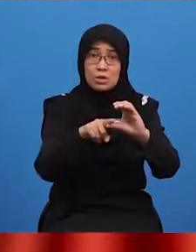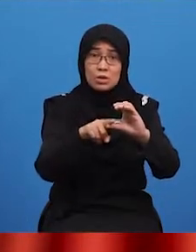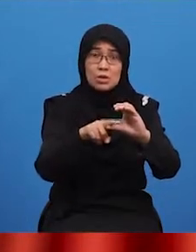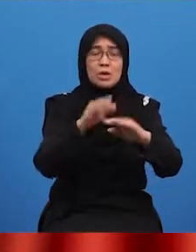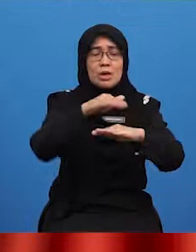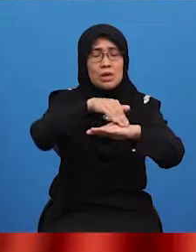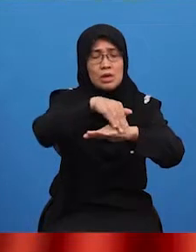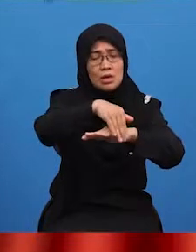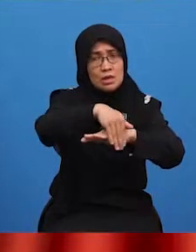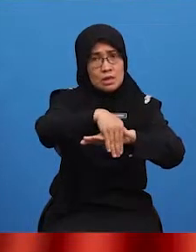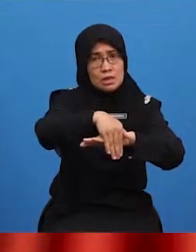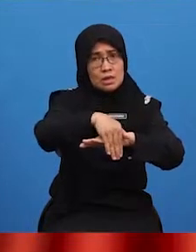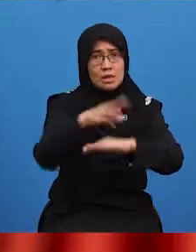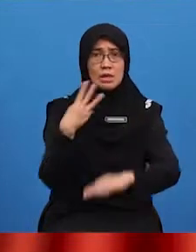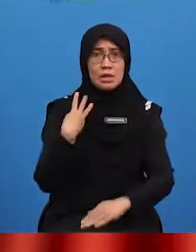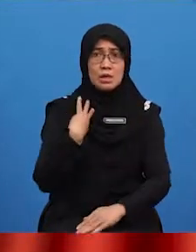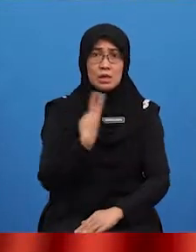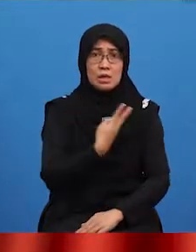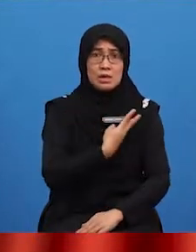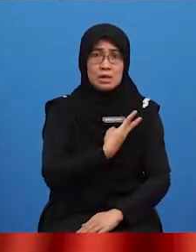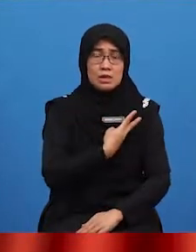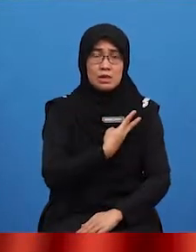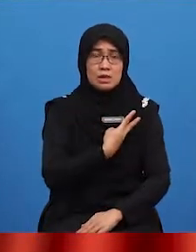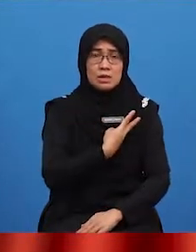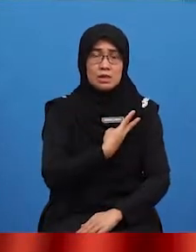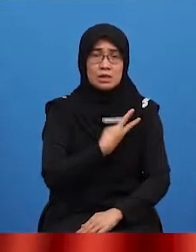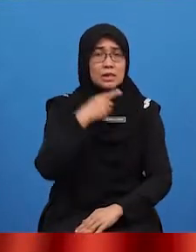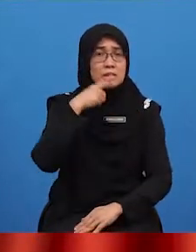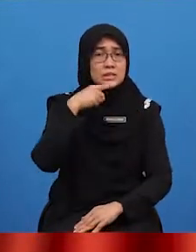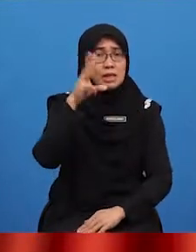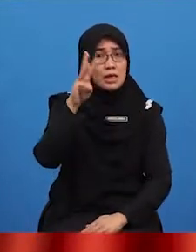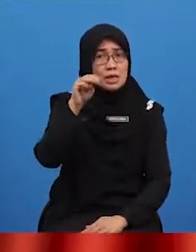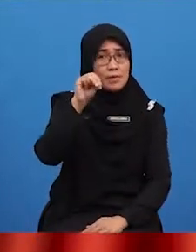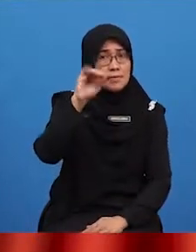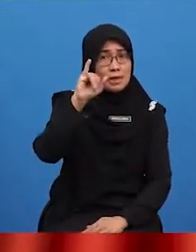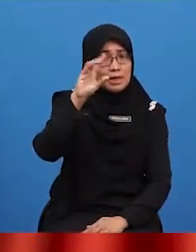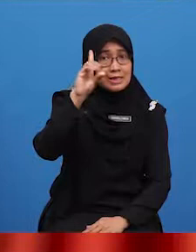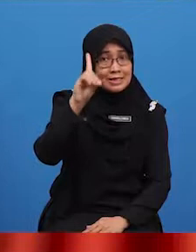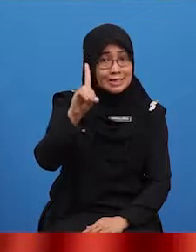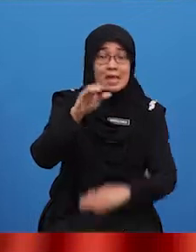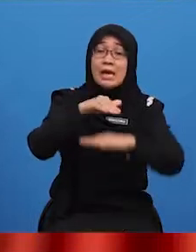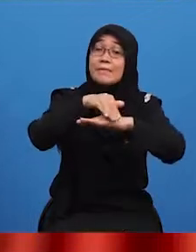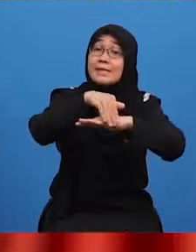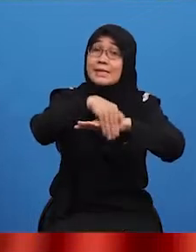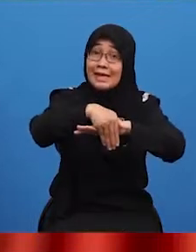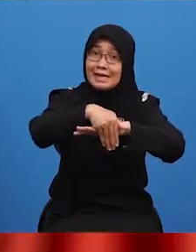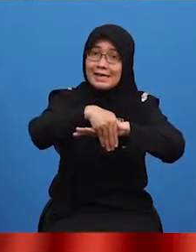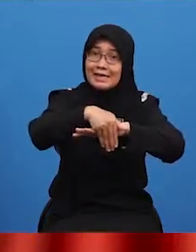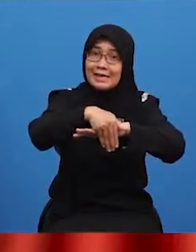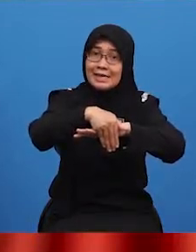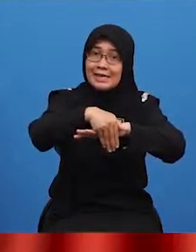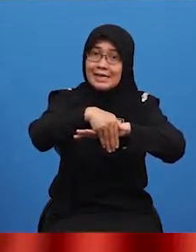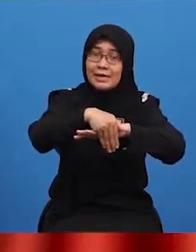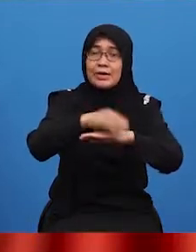time, we can say it's midnight. And if it's during